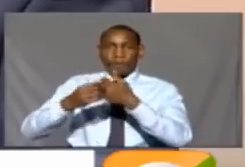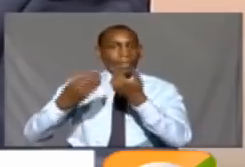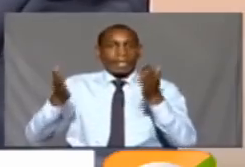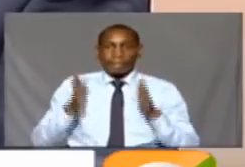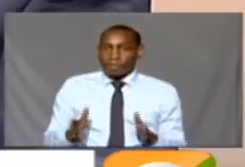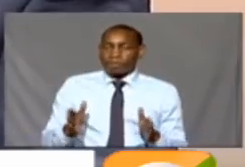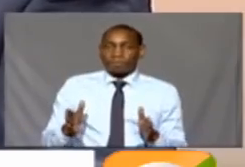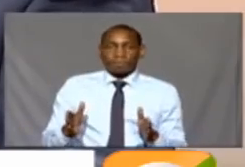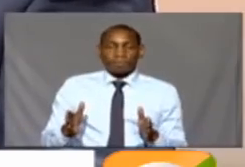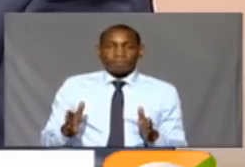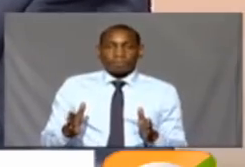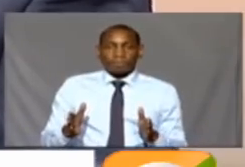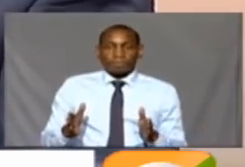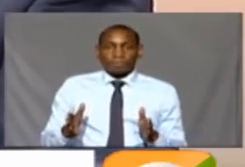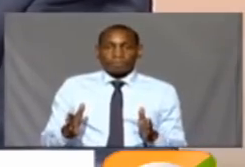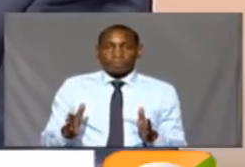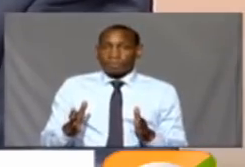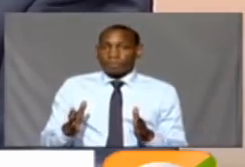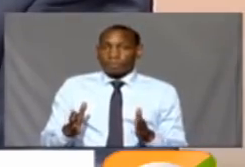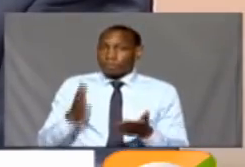everybody. Mm-hmm. Don't you?